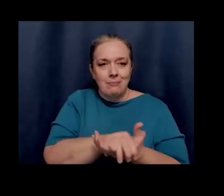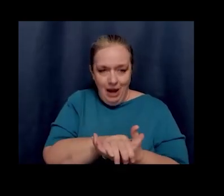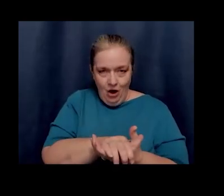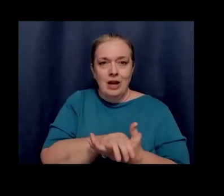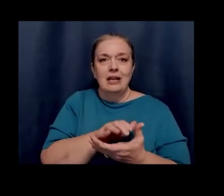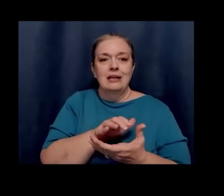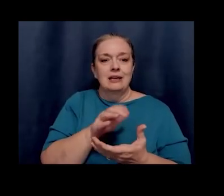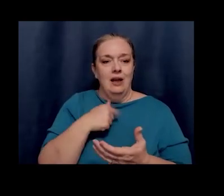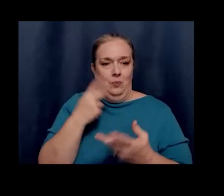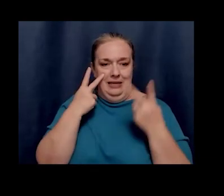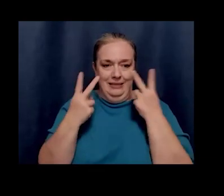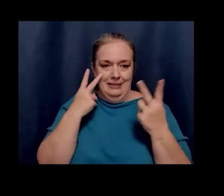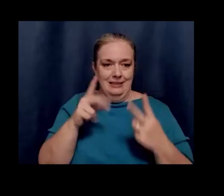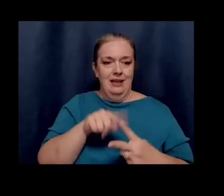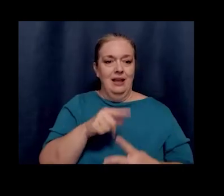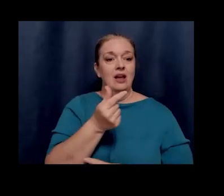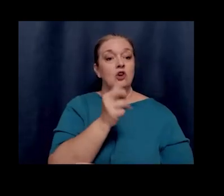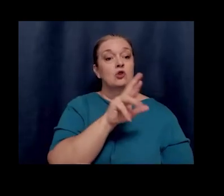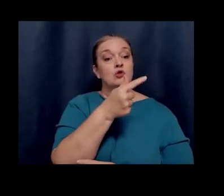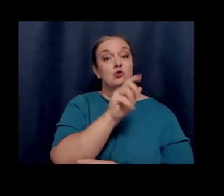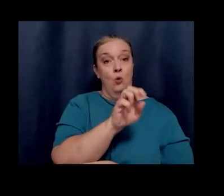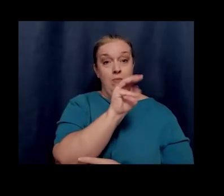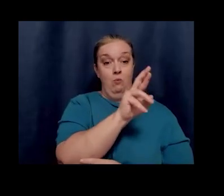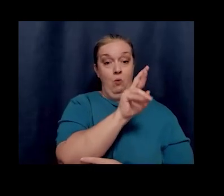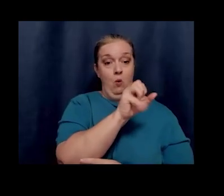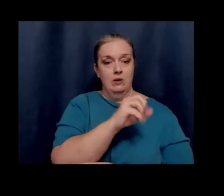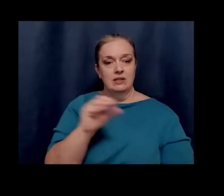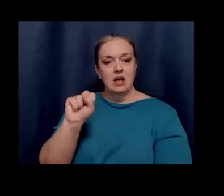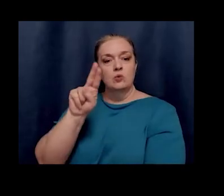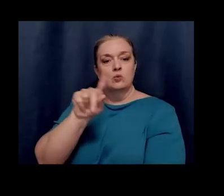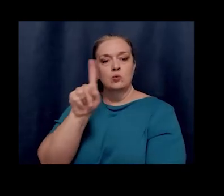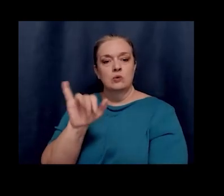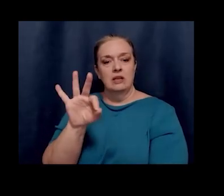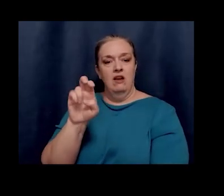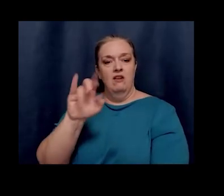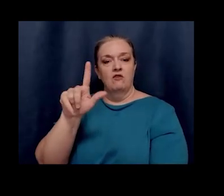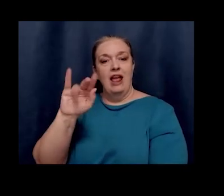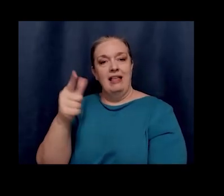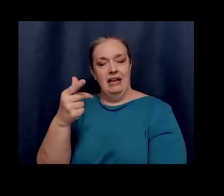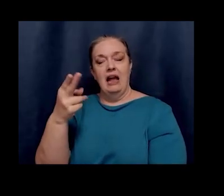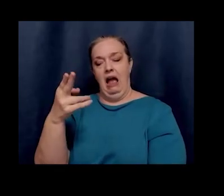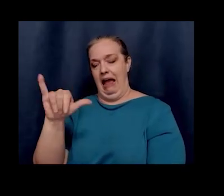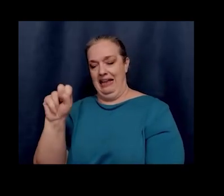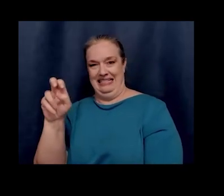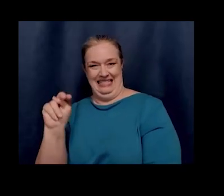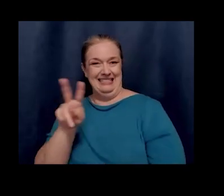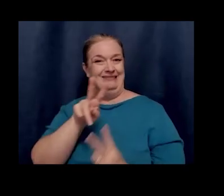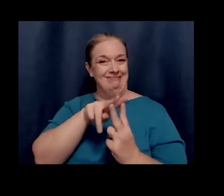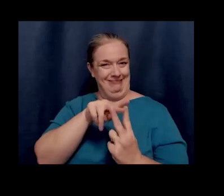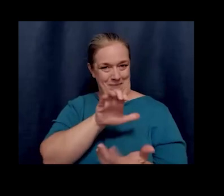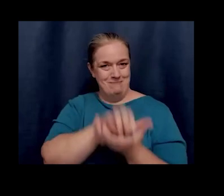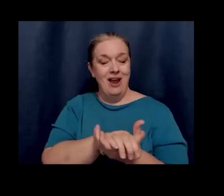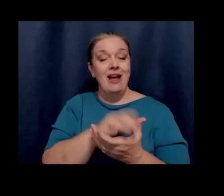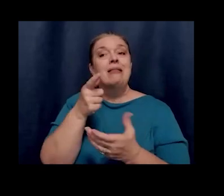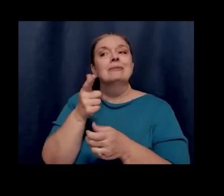Frelinghuysen. This is an artist couple who was deeply involved in the American abstract artist movement. And they built a country retreat they designed in concert